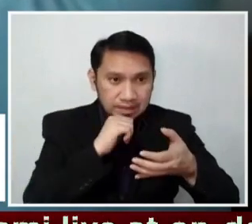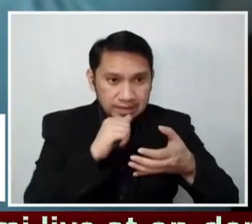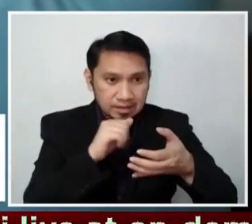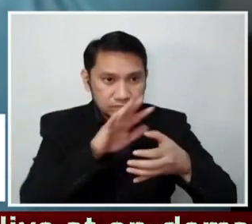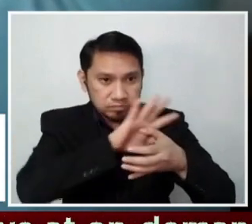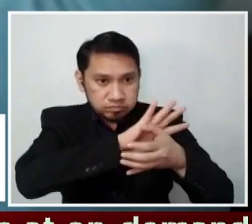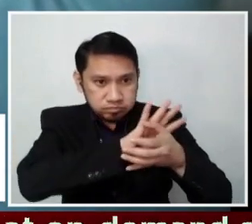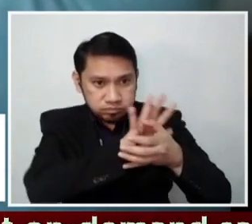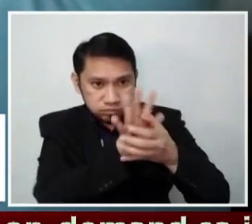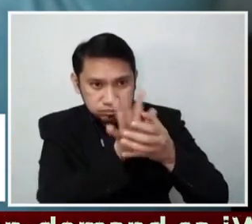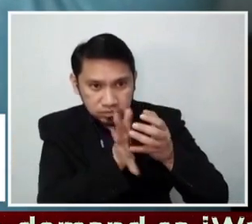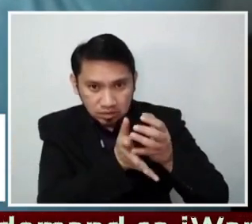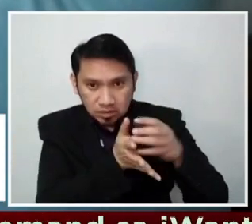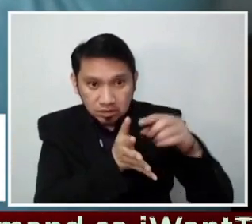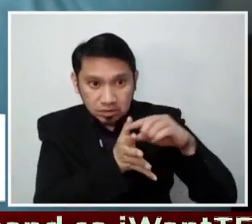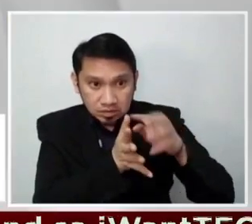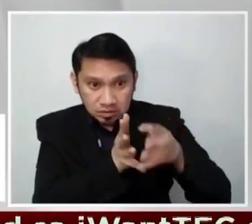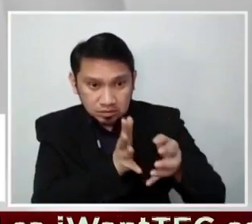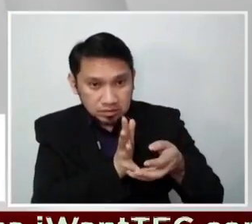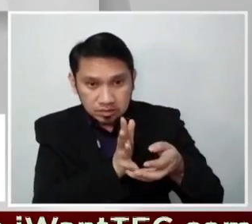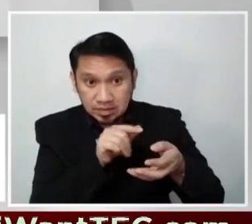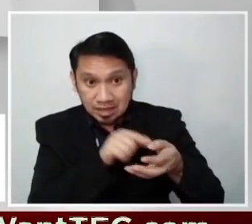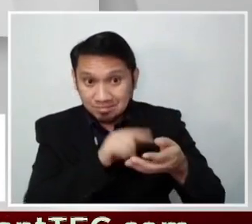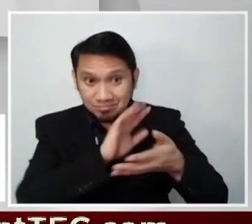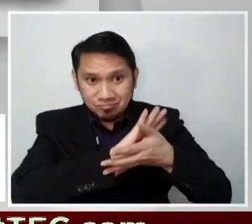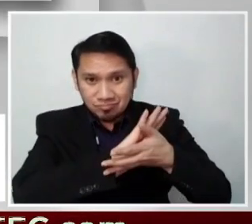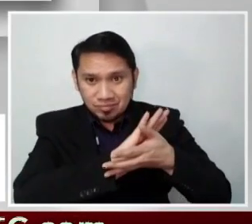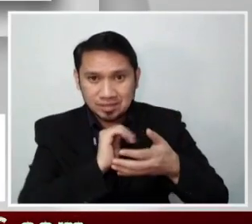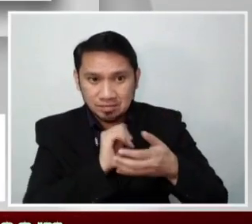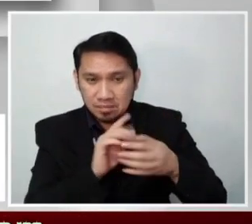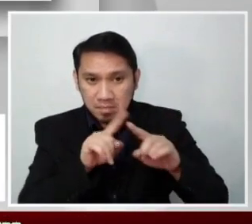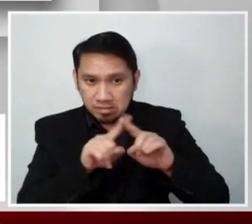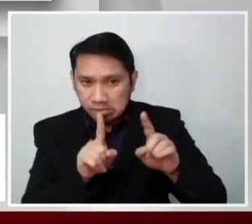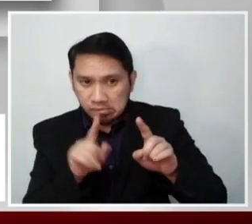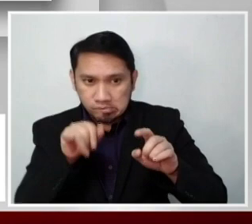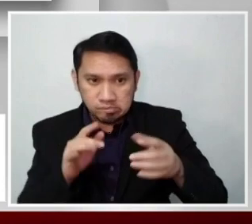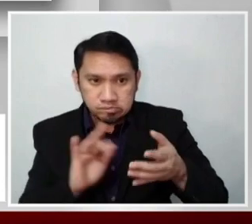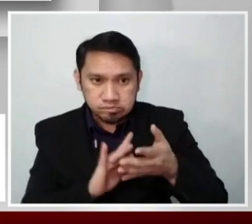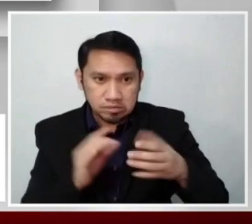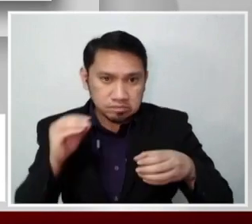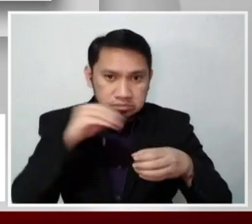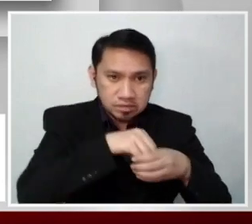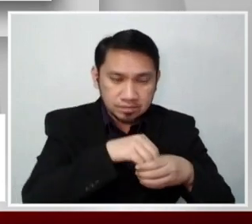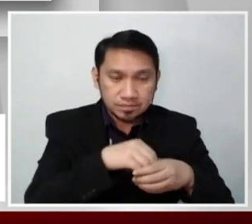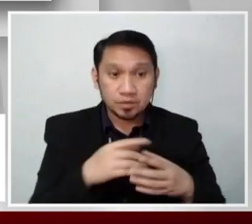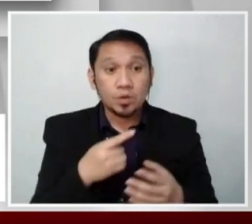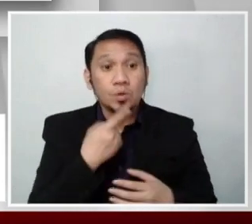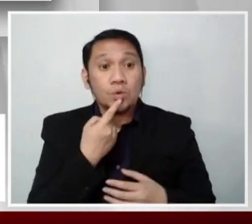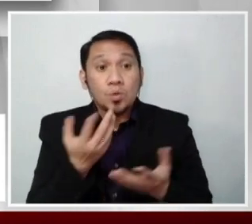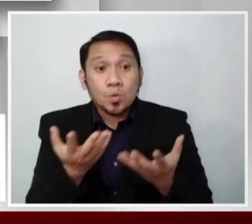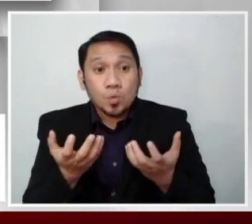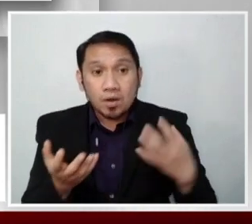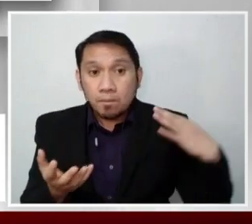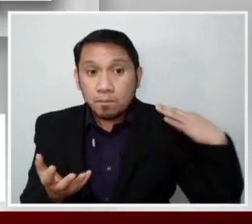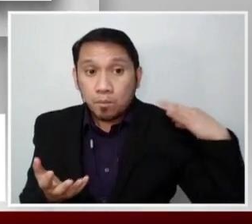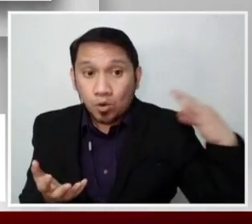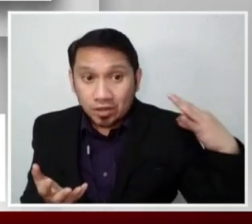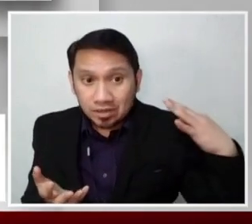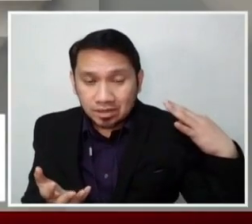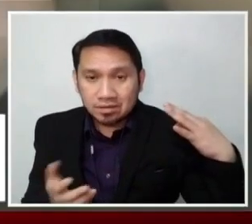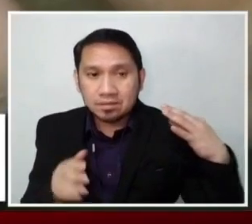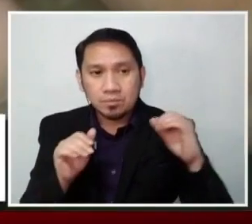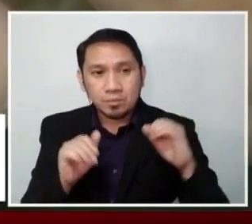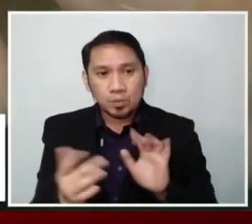dun sa superficial na spike proteins. Sa mga gustong mag-volunteer sa experiment, pwedeng kontakin ang 2